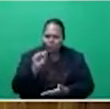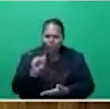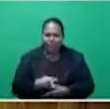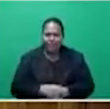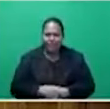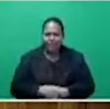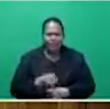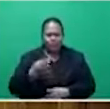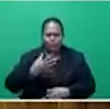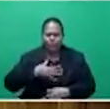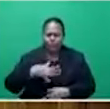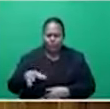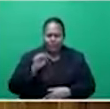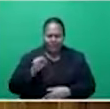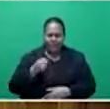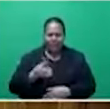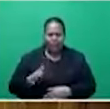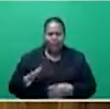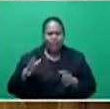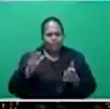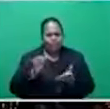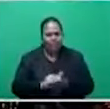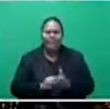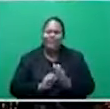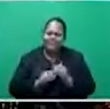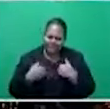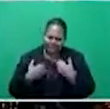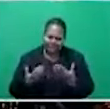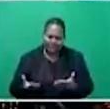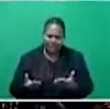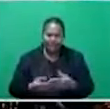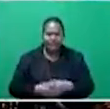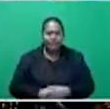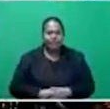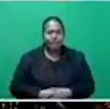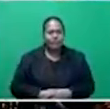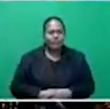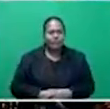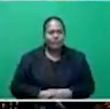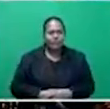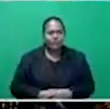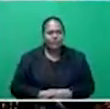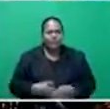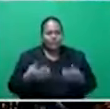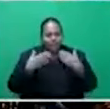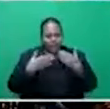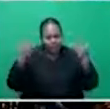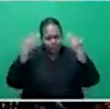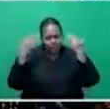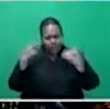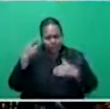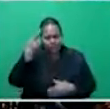right. You have the floor. Thank you, Mr. Speaker, sir. Mr. Speaker, sir,